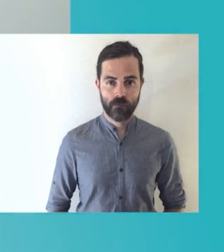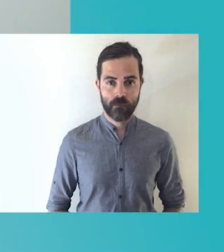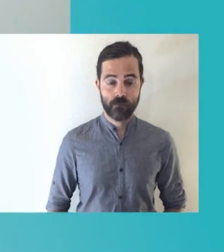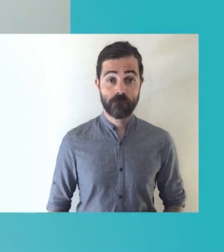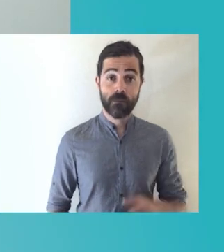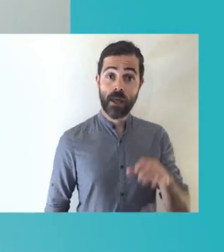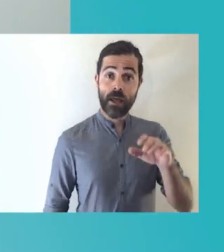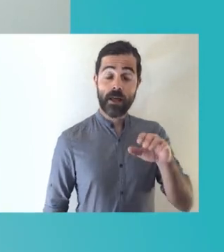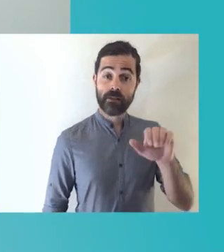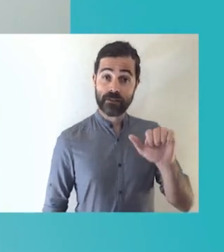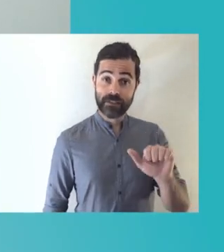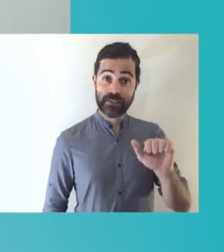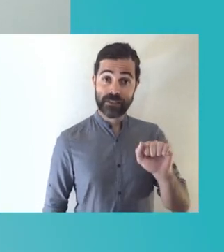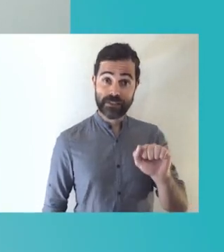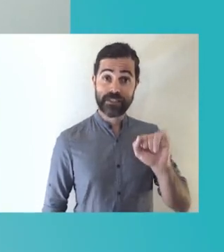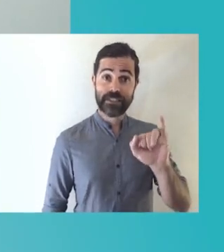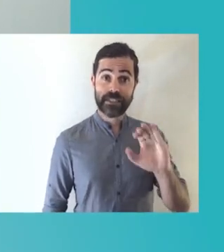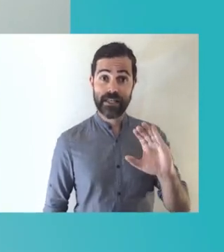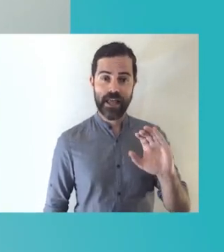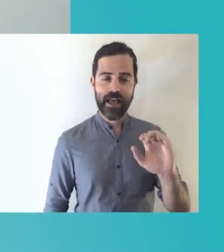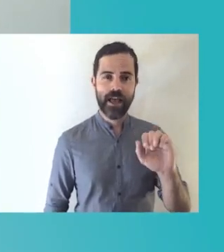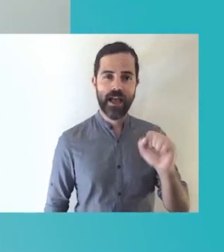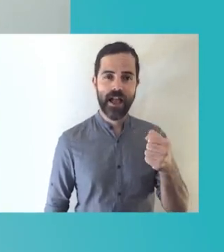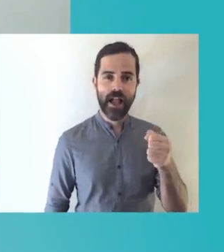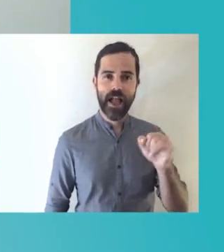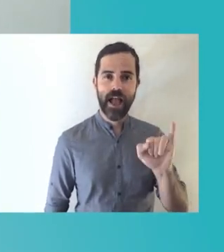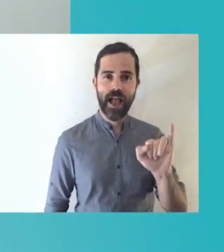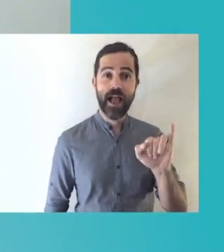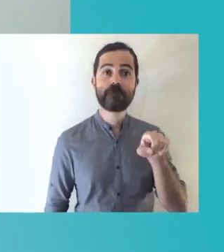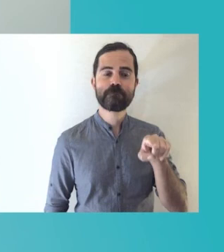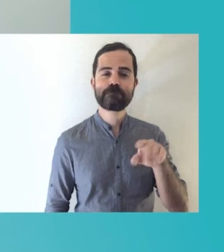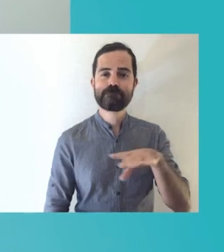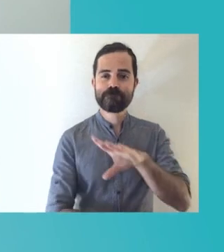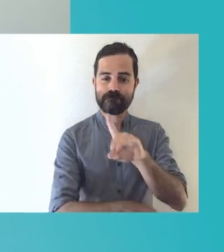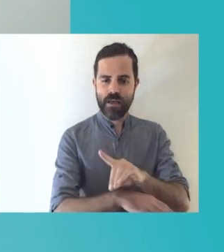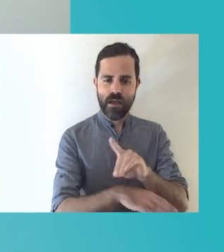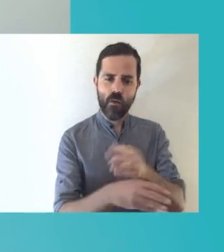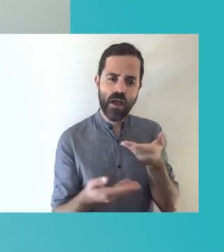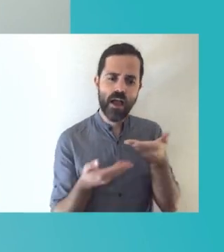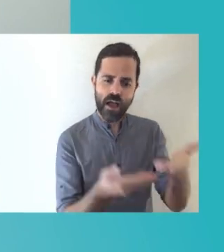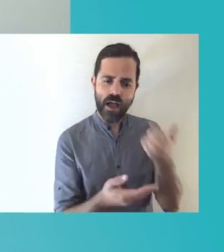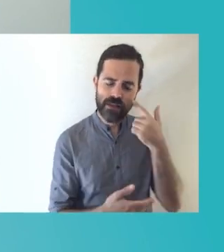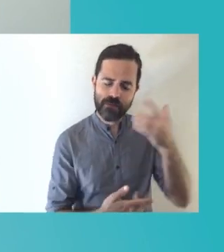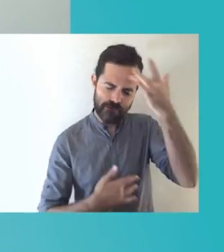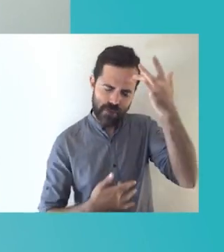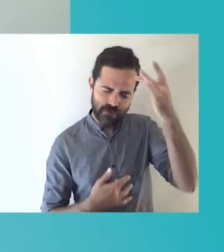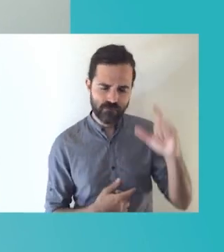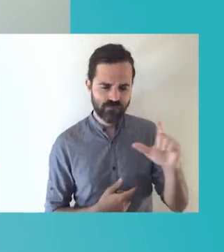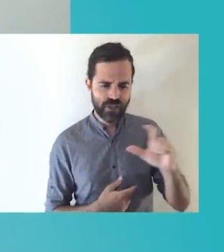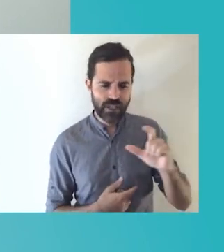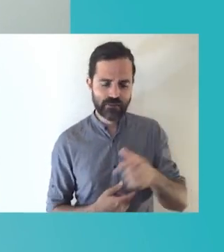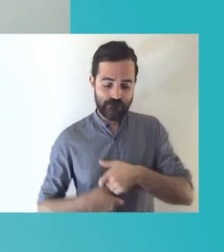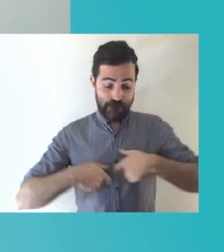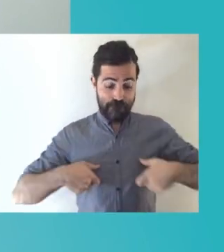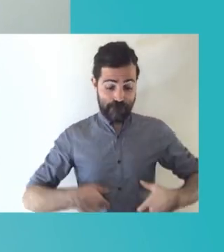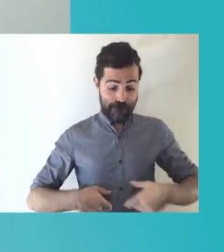At Sikai Medical, we assist radiologists in the early stage diagnosis of pancreatic cancer through imaging. And maybe you are wondering why pancreatic